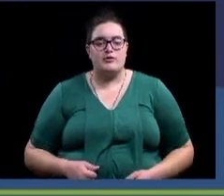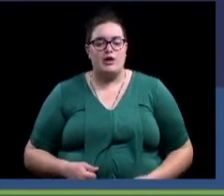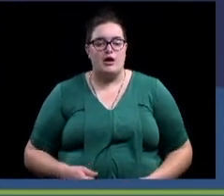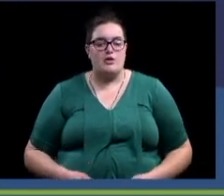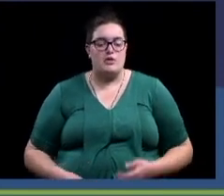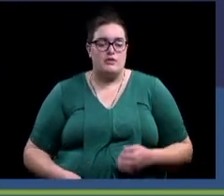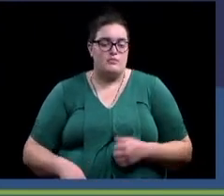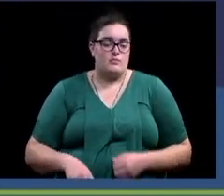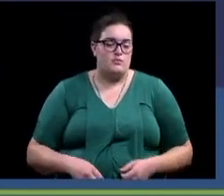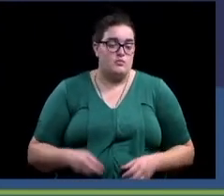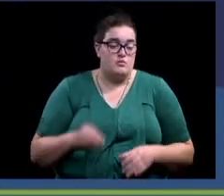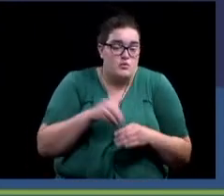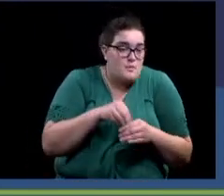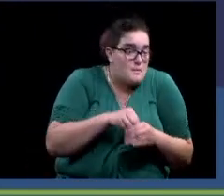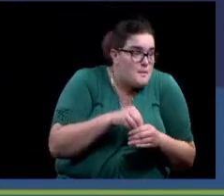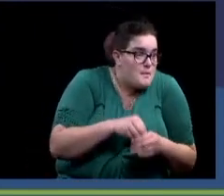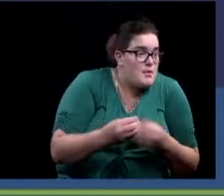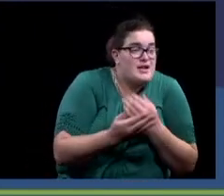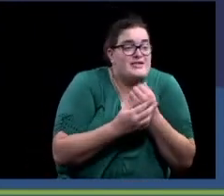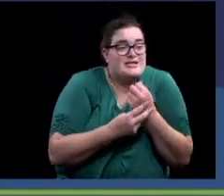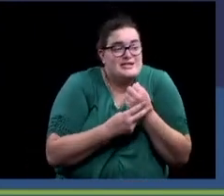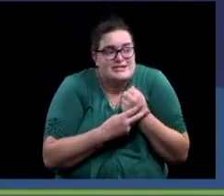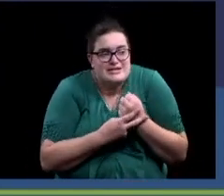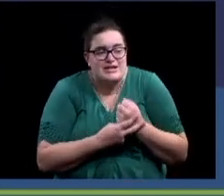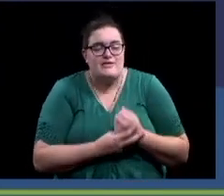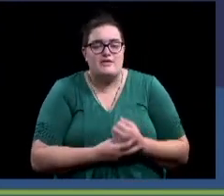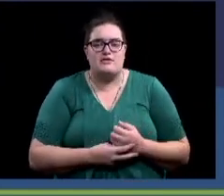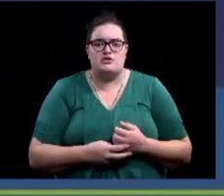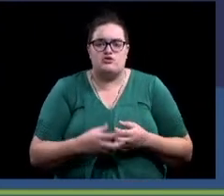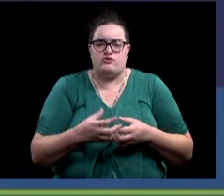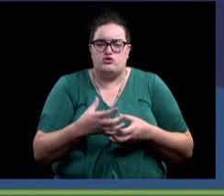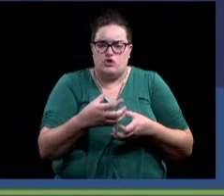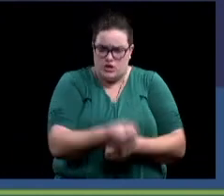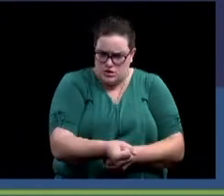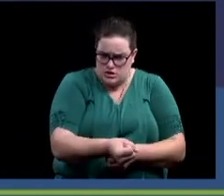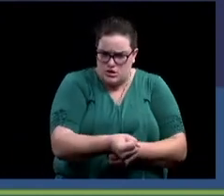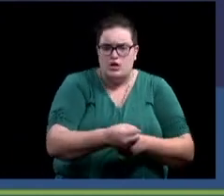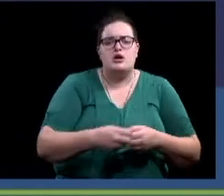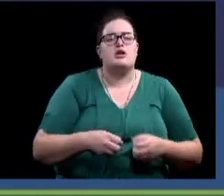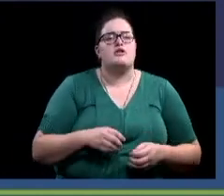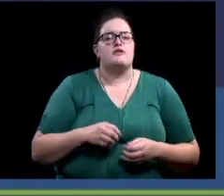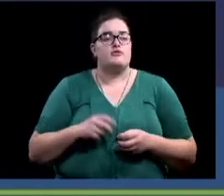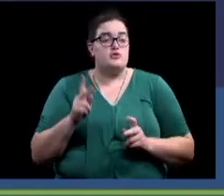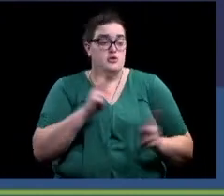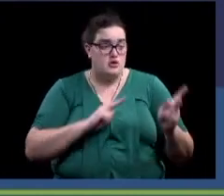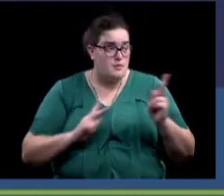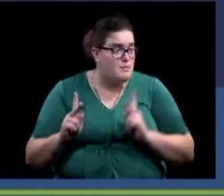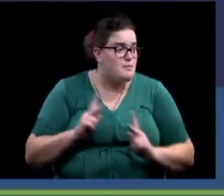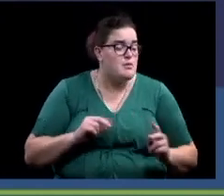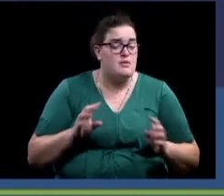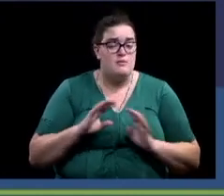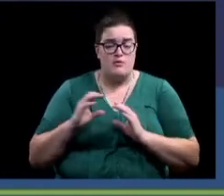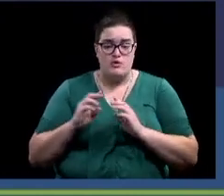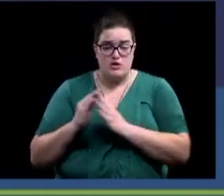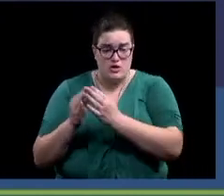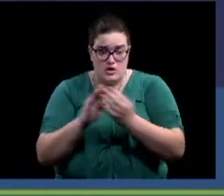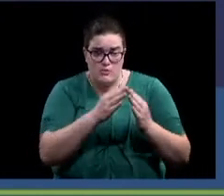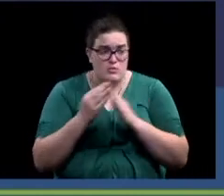that that's the expectation, but they're out there doing it every day, and they're doing the hard work, and I appreciate every one of them.